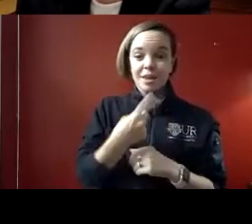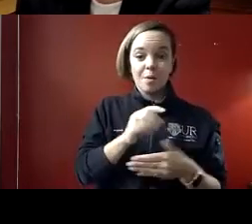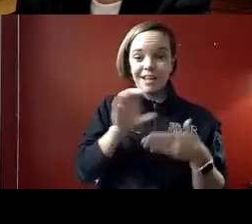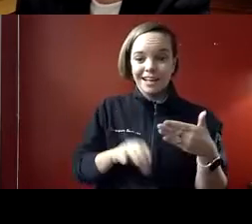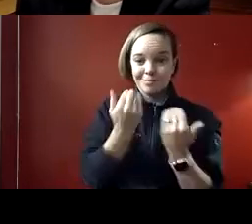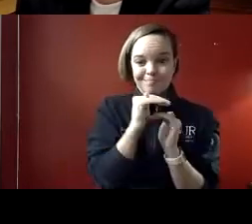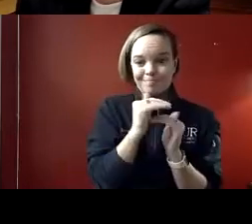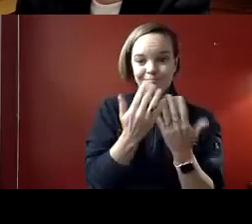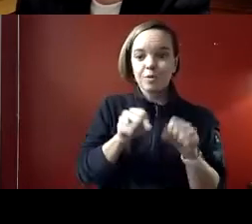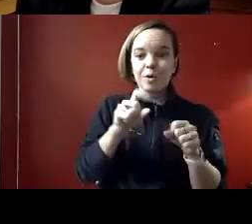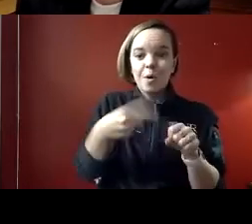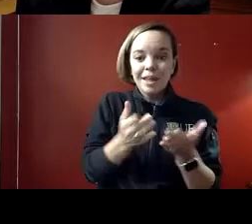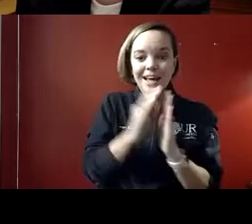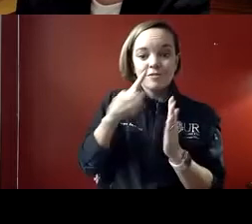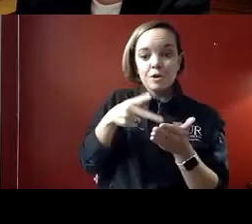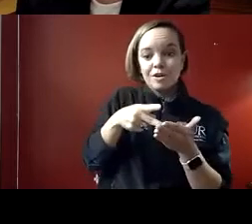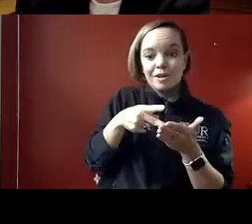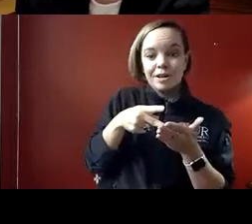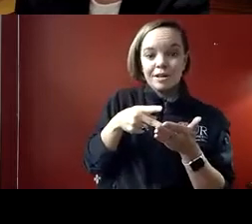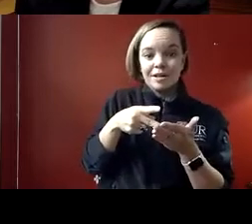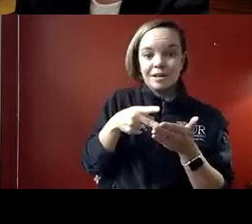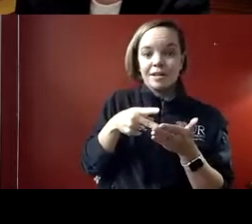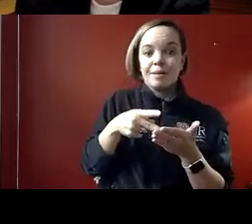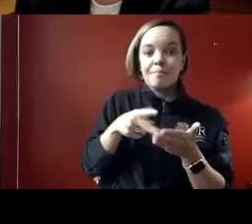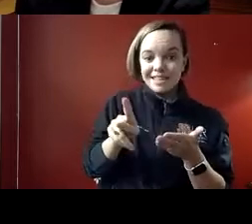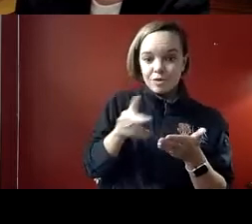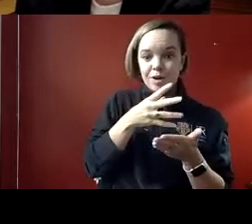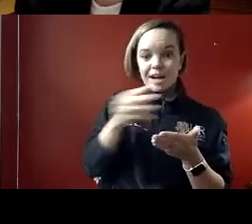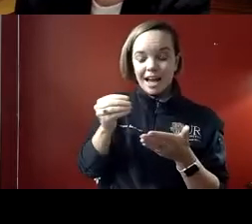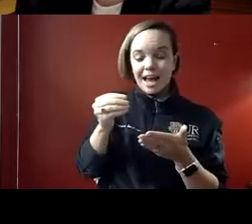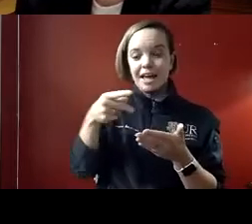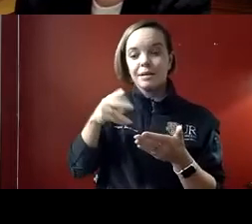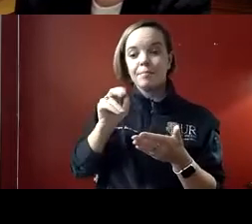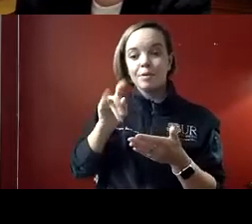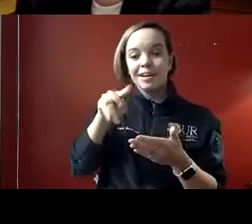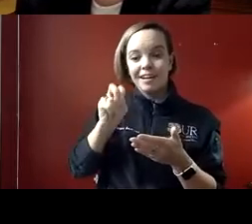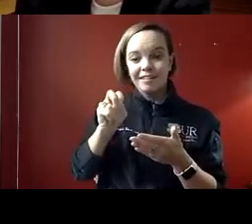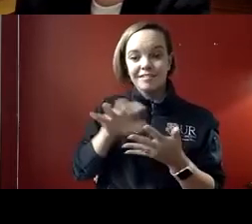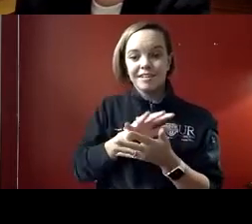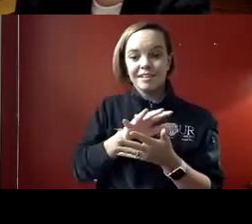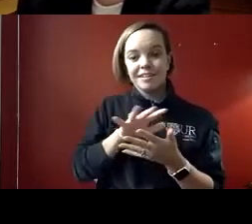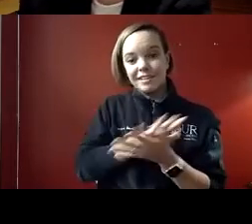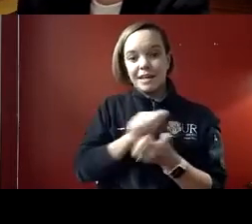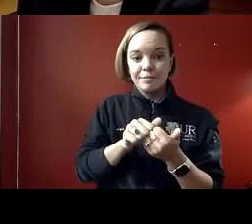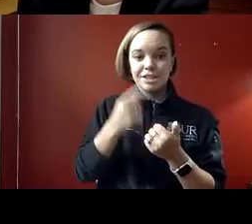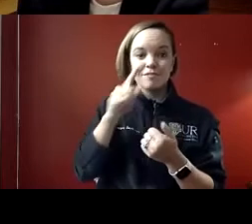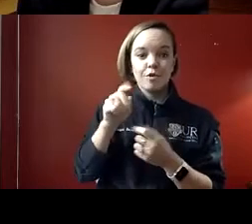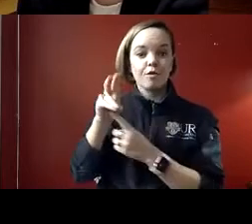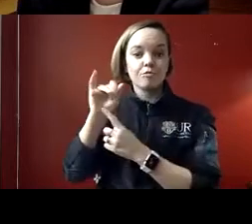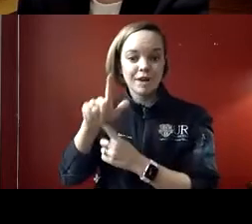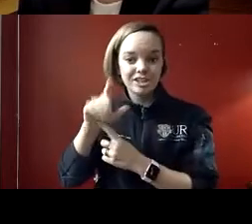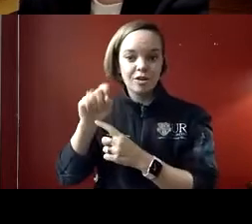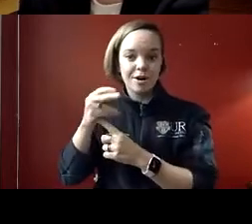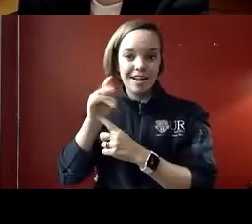for compensatory and punitive damages for intentional racial or ethnic discrimination, and this was